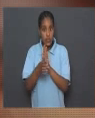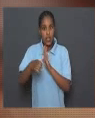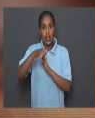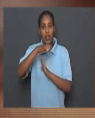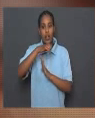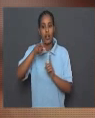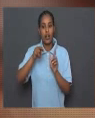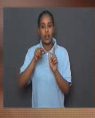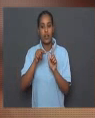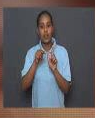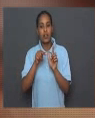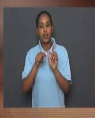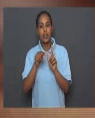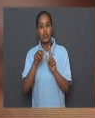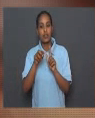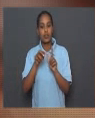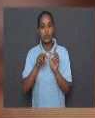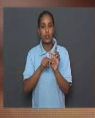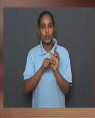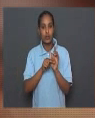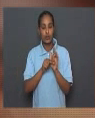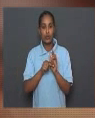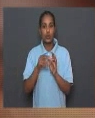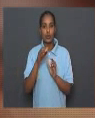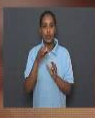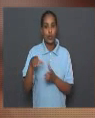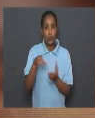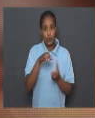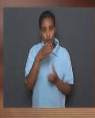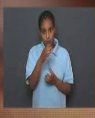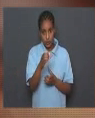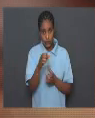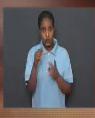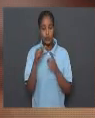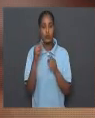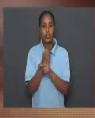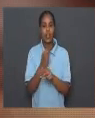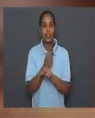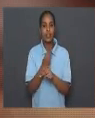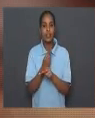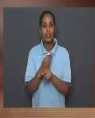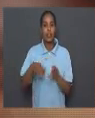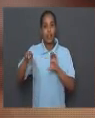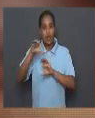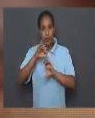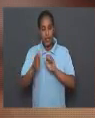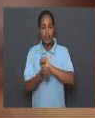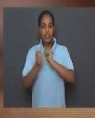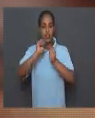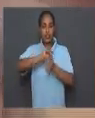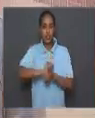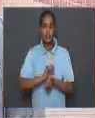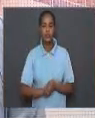electrodes and conduct it within the liquid solution to create chemical